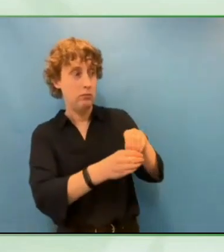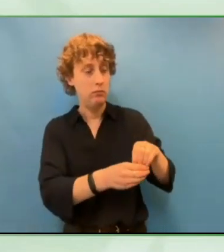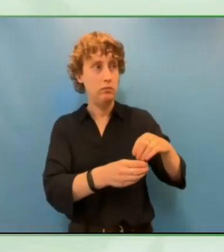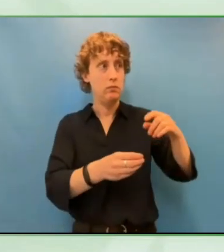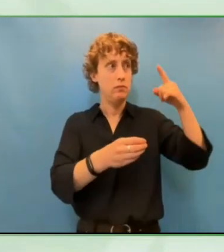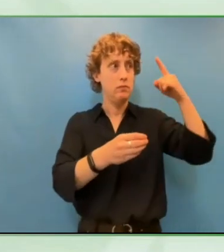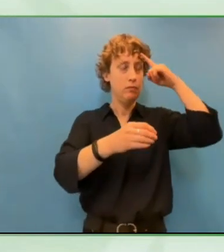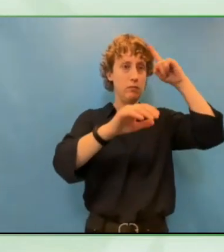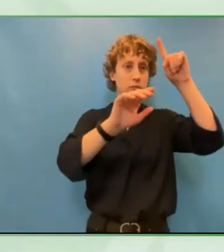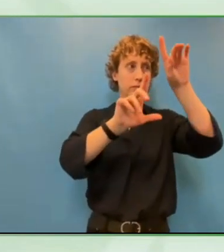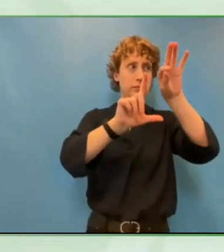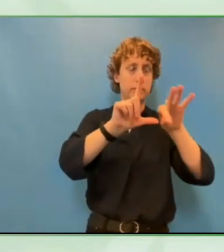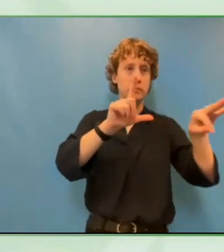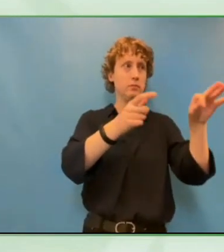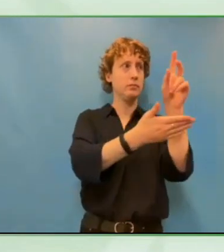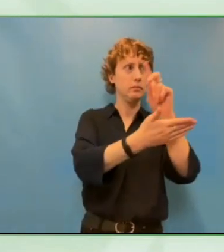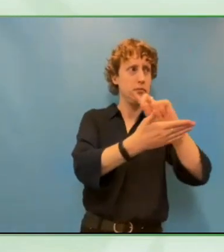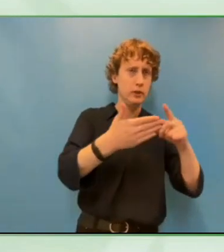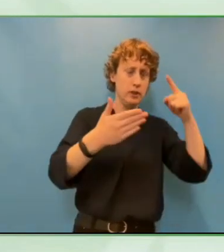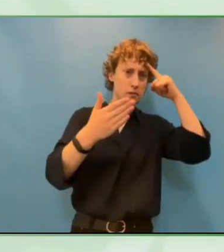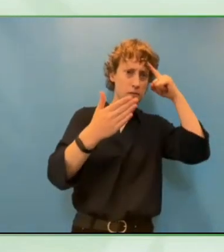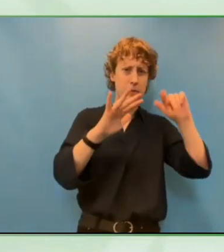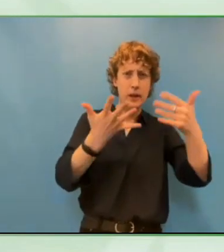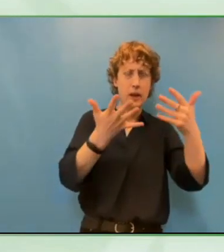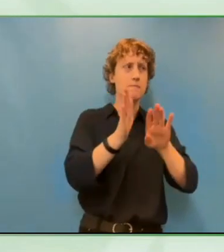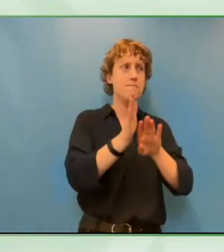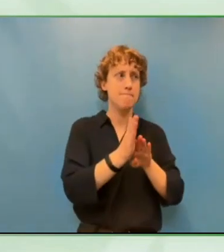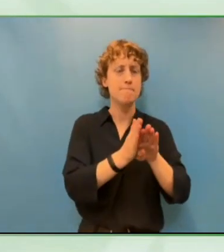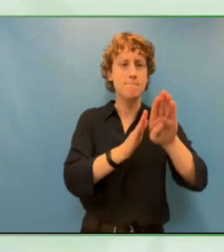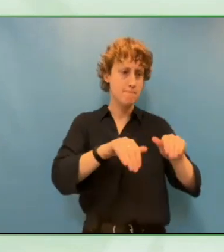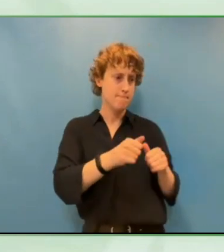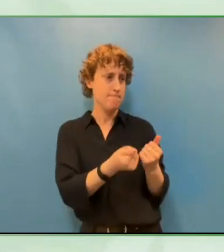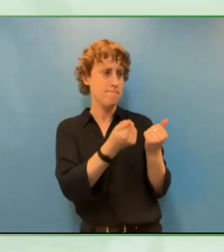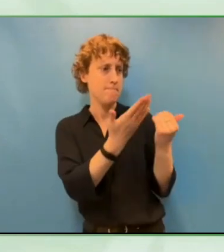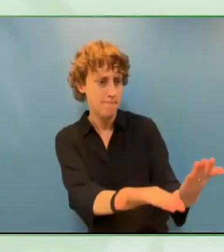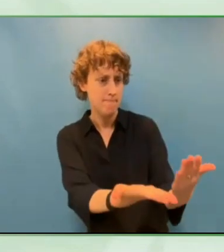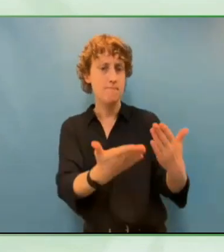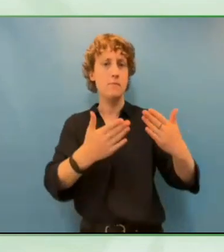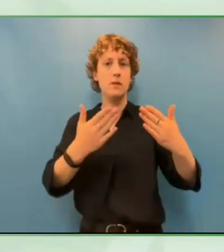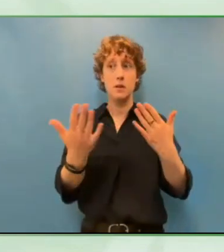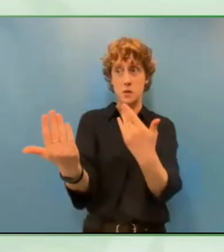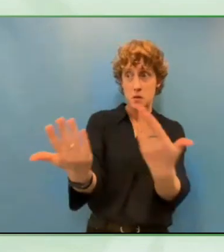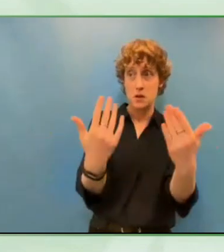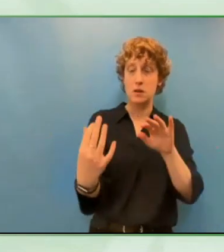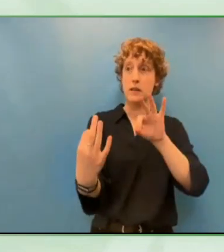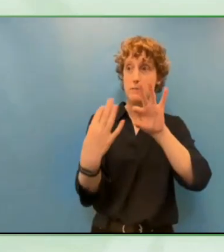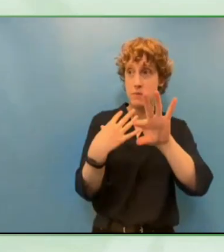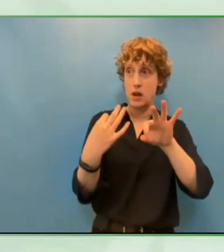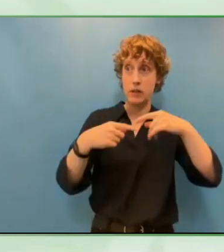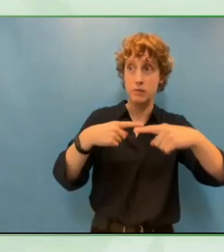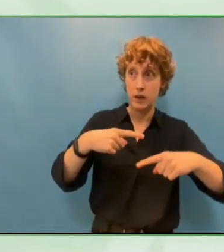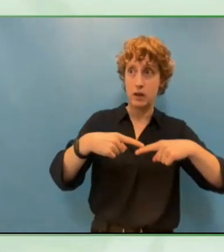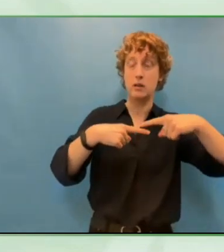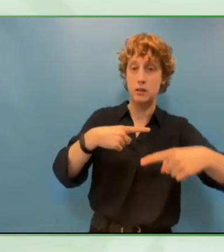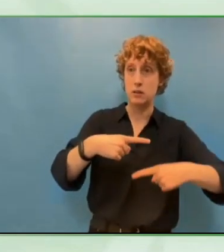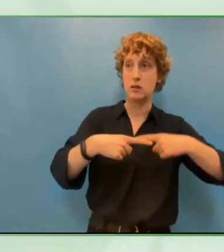constant feedback loop, because everything else is just consultancy, and this is insufficient. Especially the